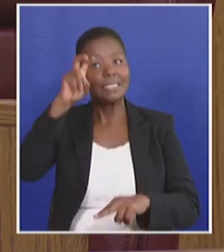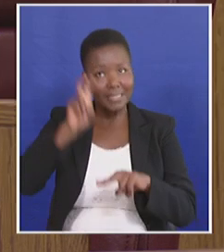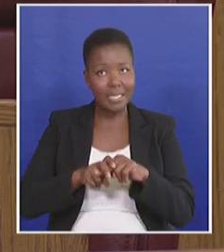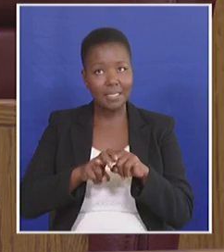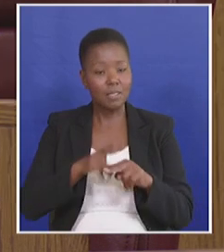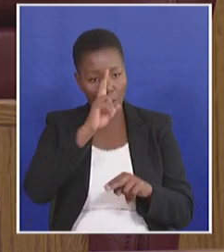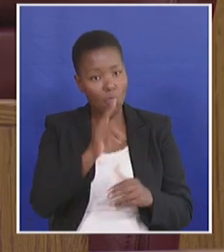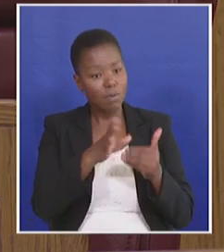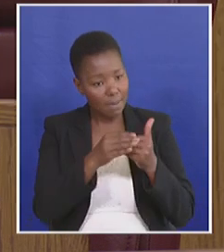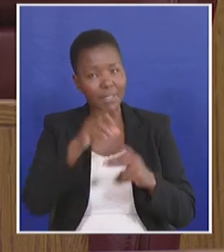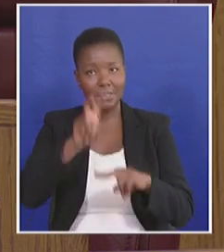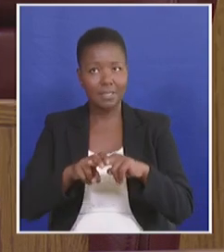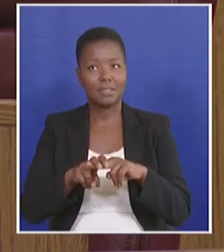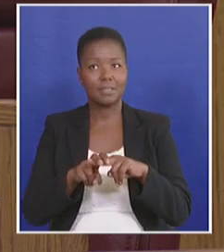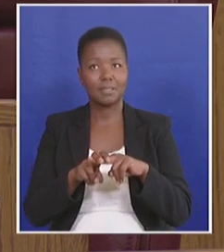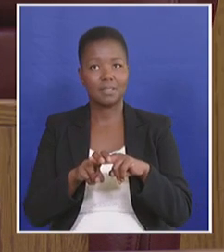honorable members.